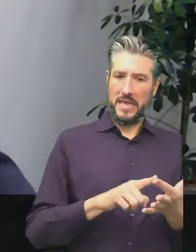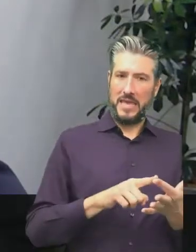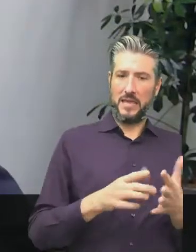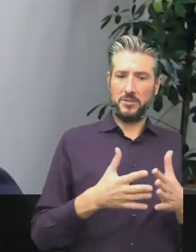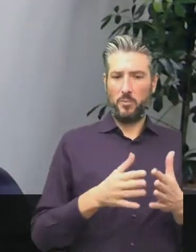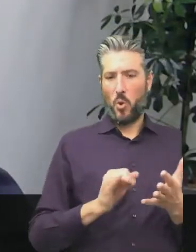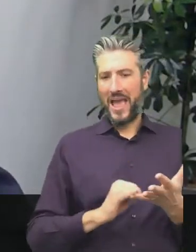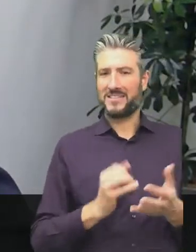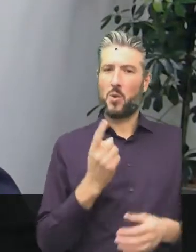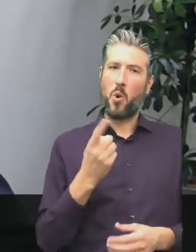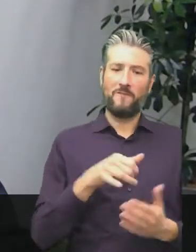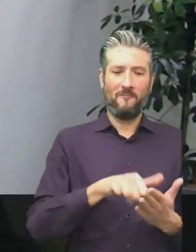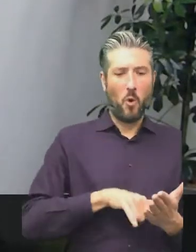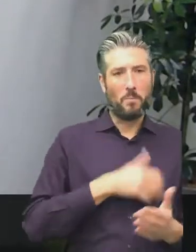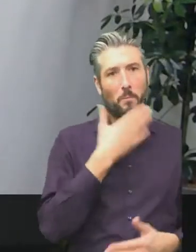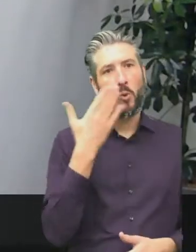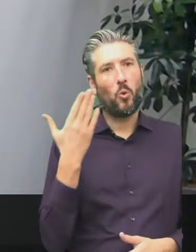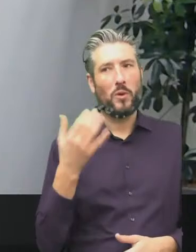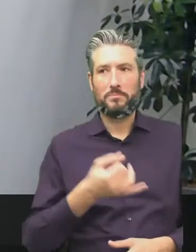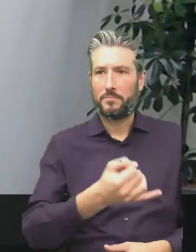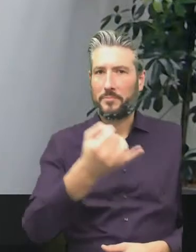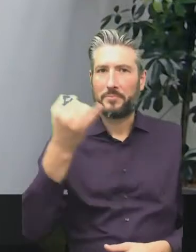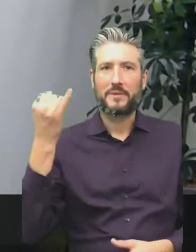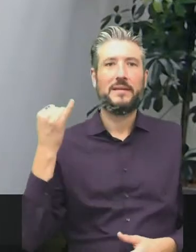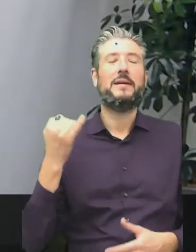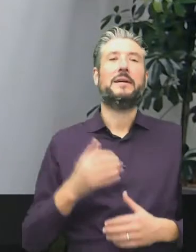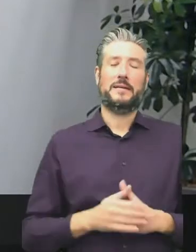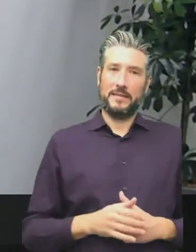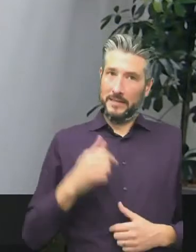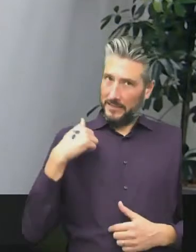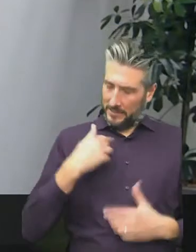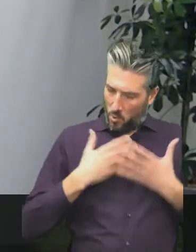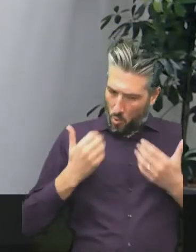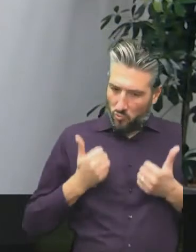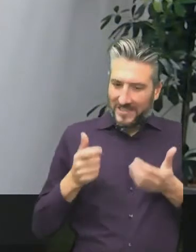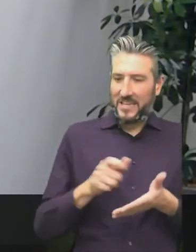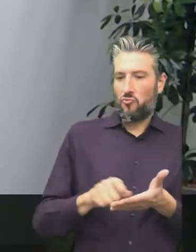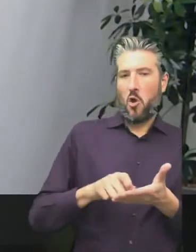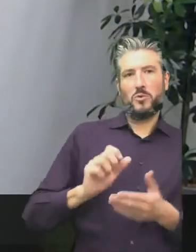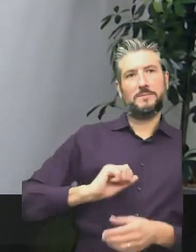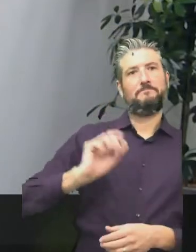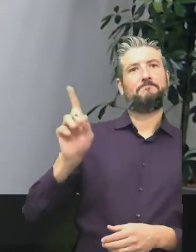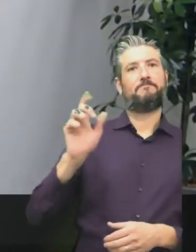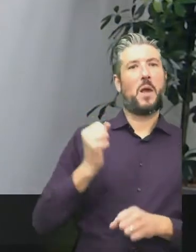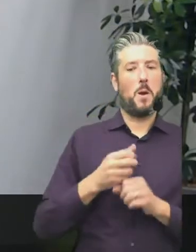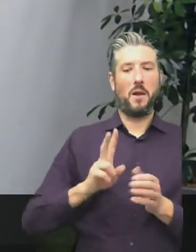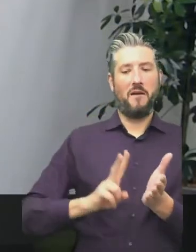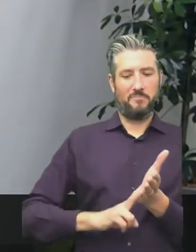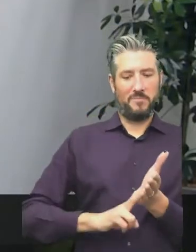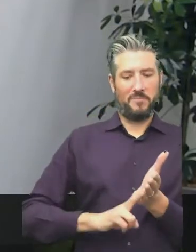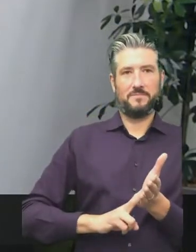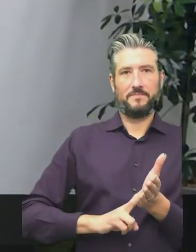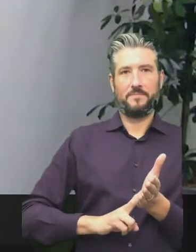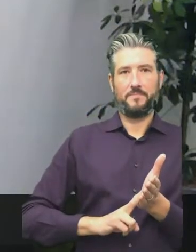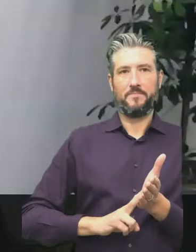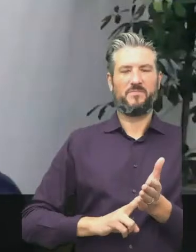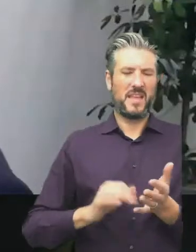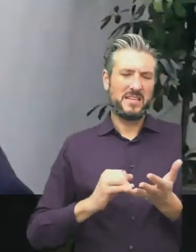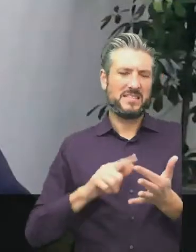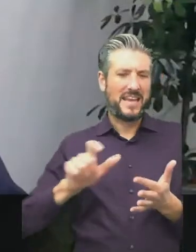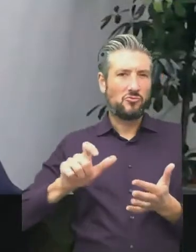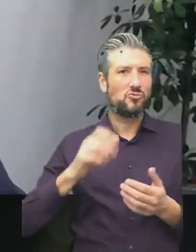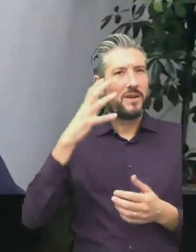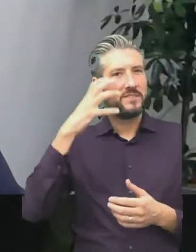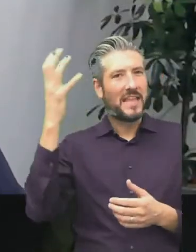these aren't powers that I have. So I wrote to the Secretary of State for MHCLG. He's a man called Robert Jenrick on